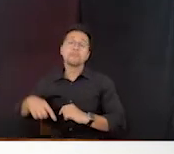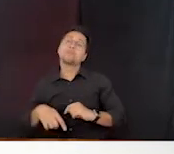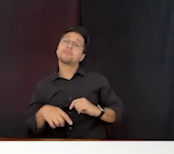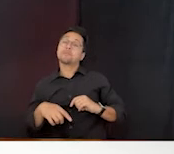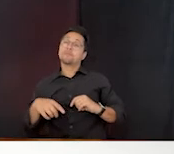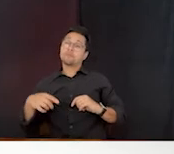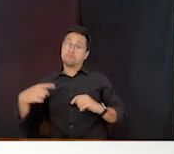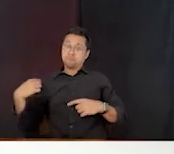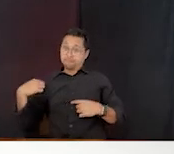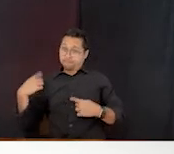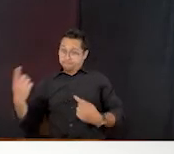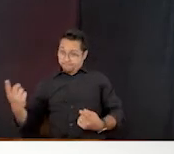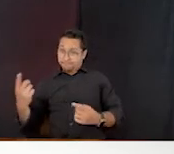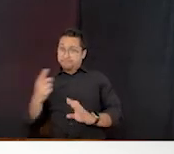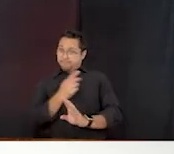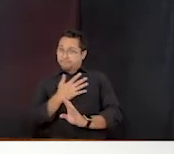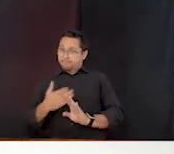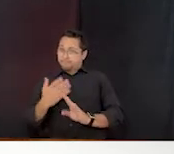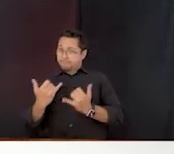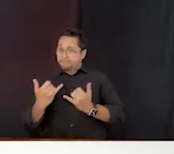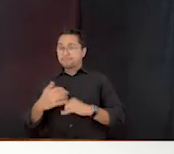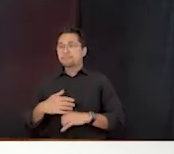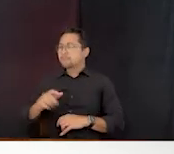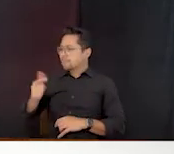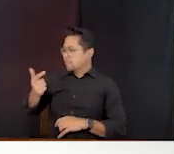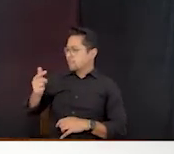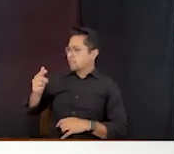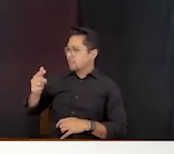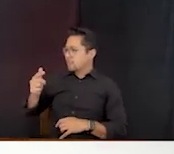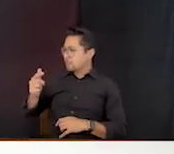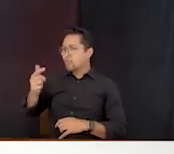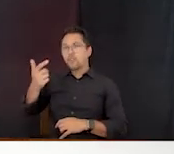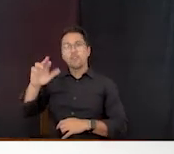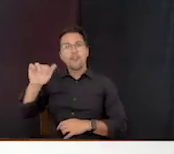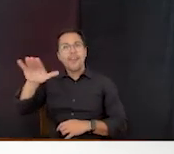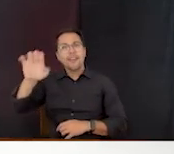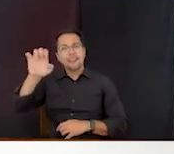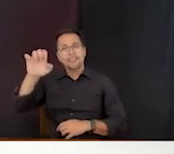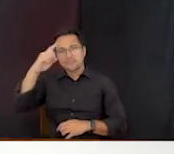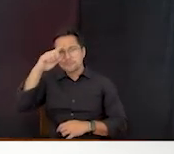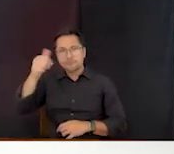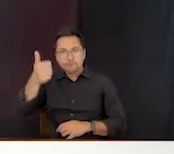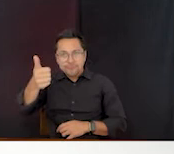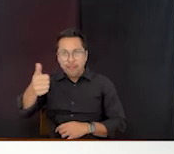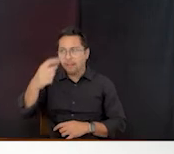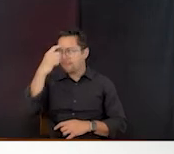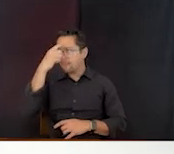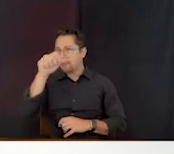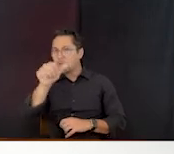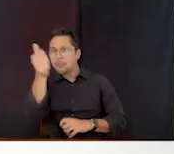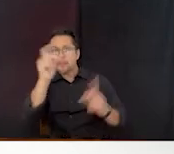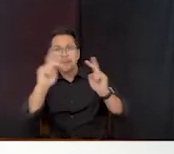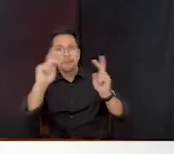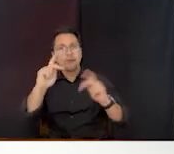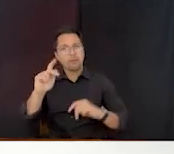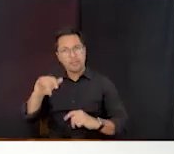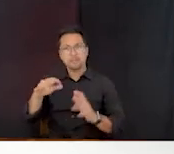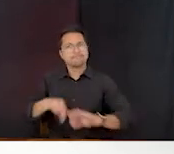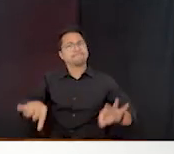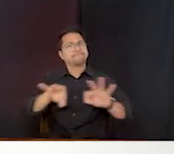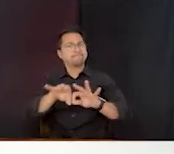about so far, having grace for yourself and others was really important for all of us, for all of the panelists